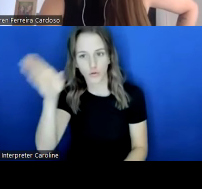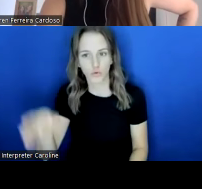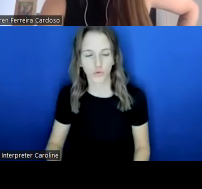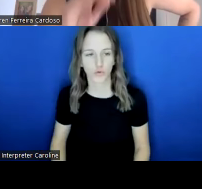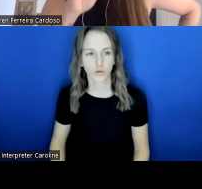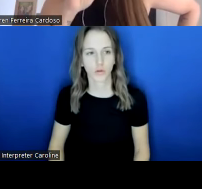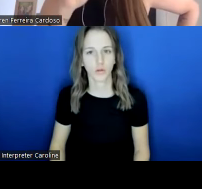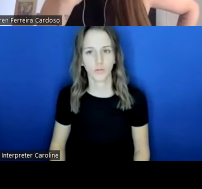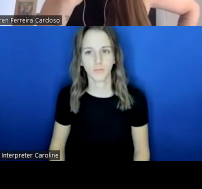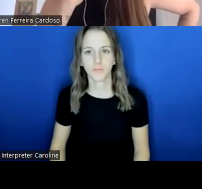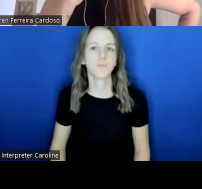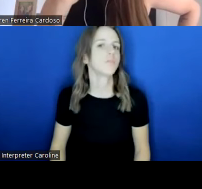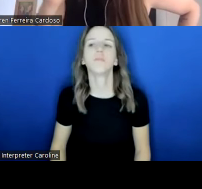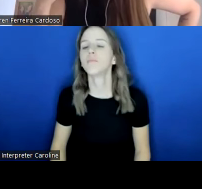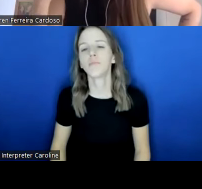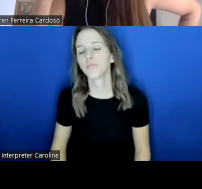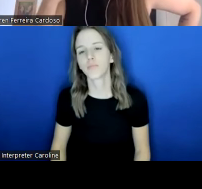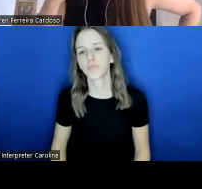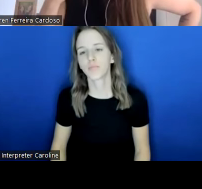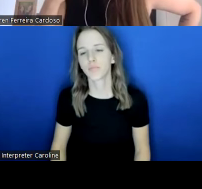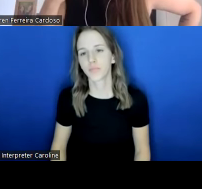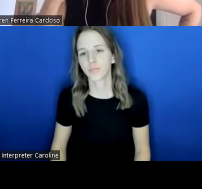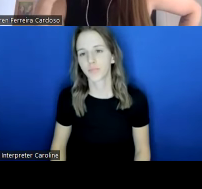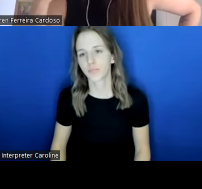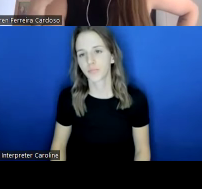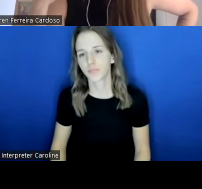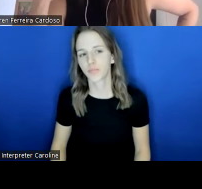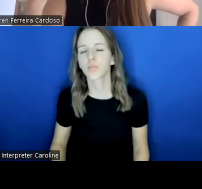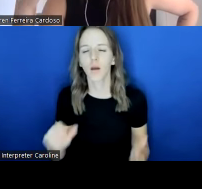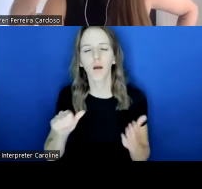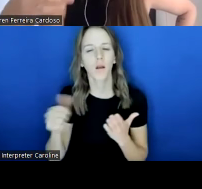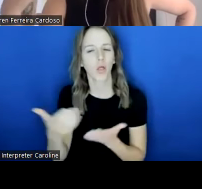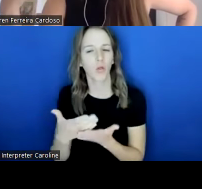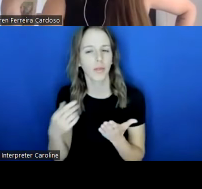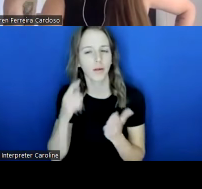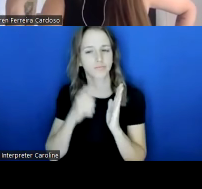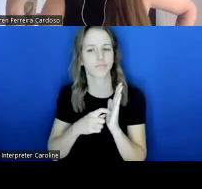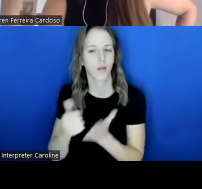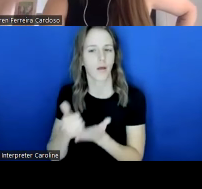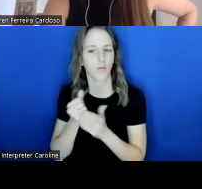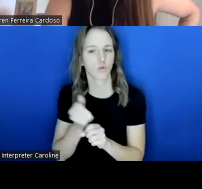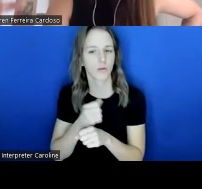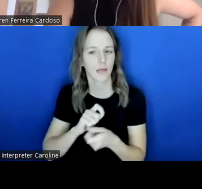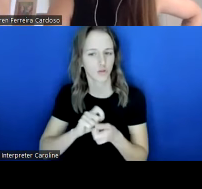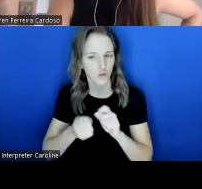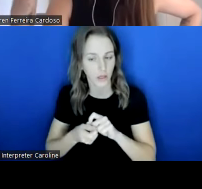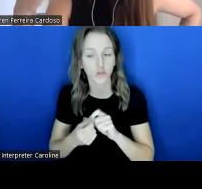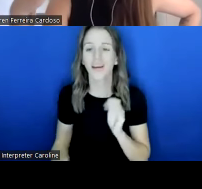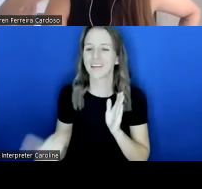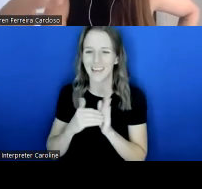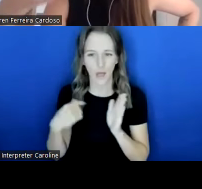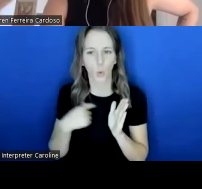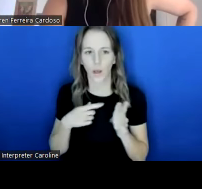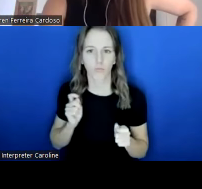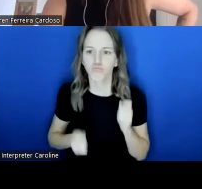Another thing that we found helped create change was because we were, again, nimble and able to